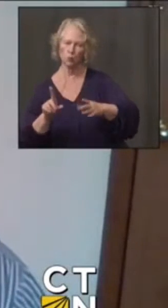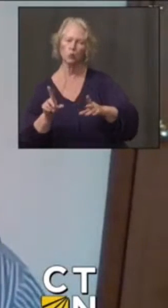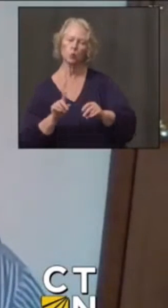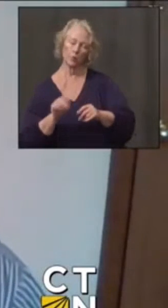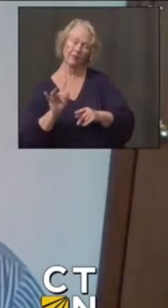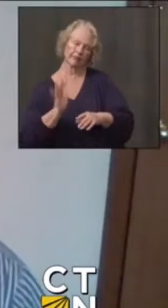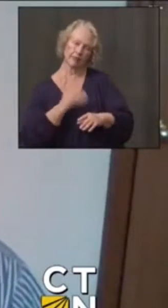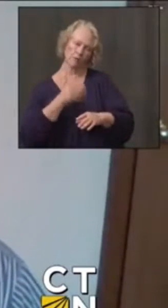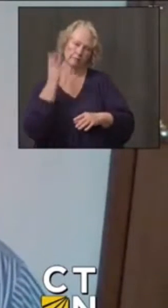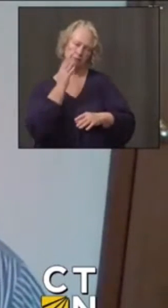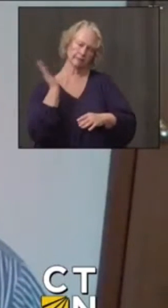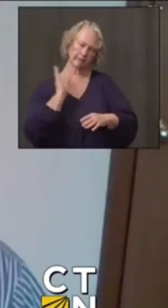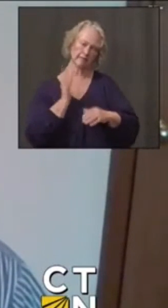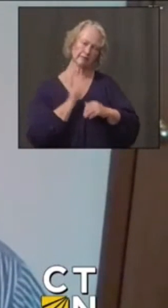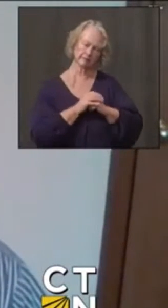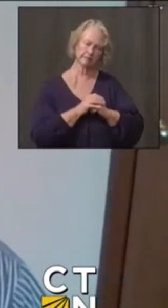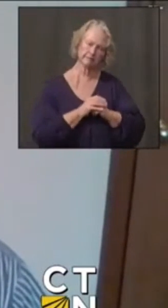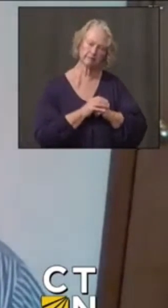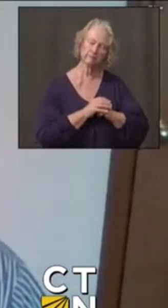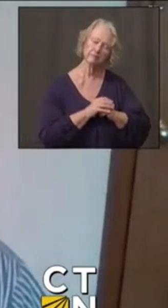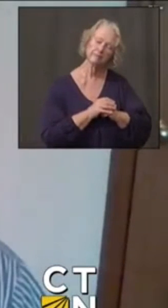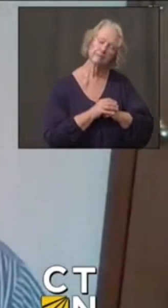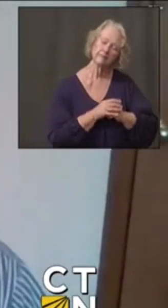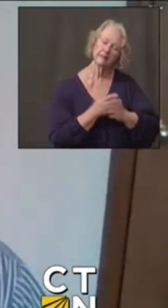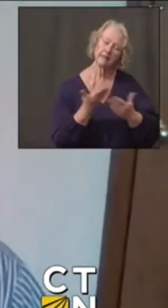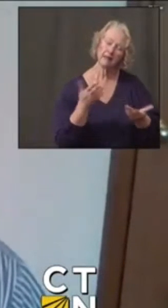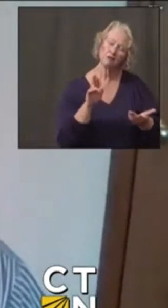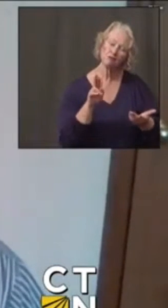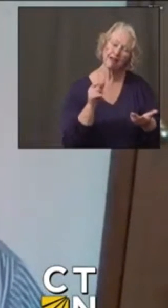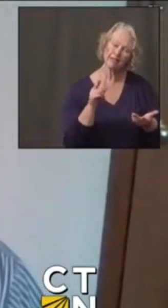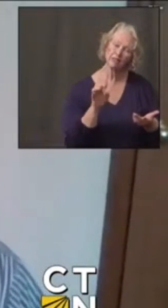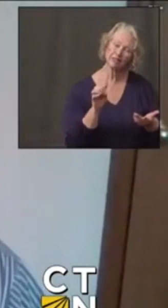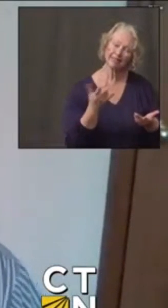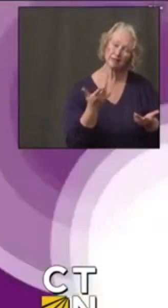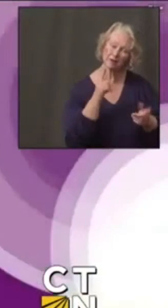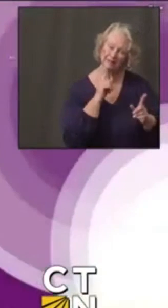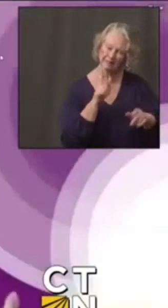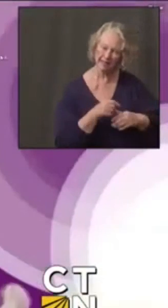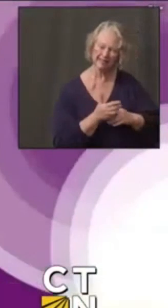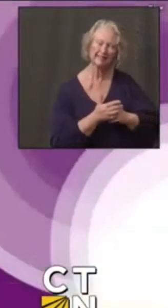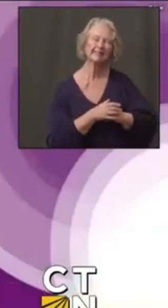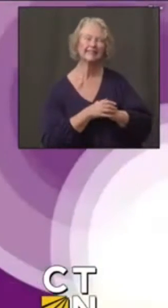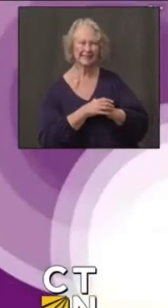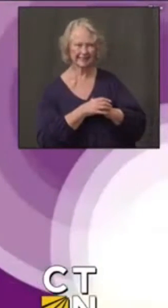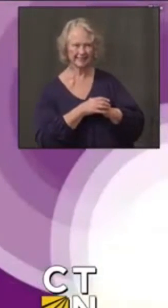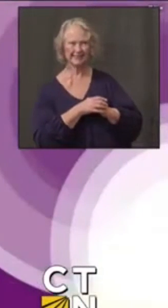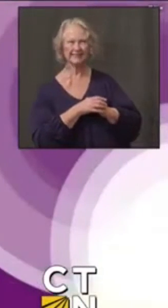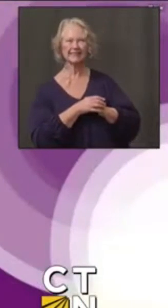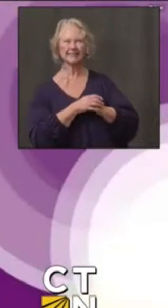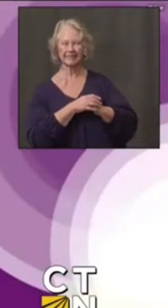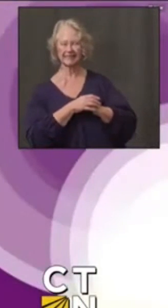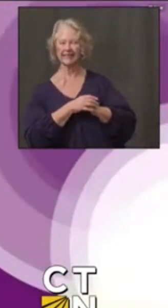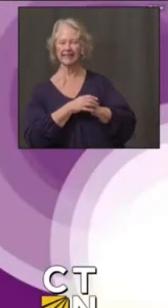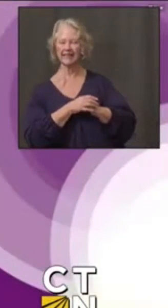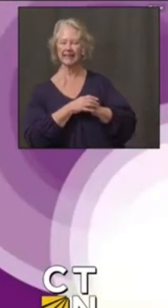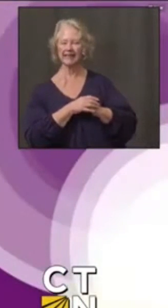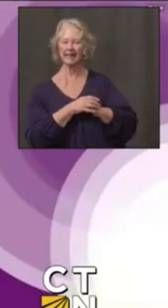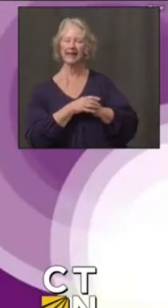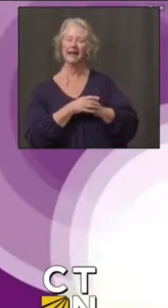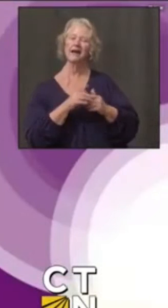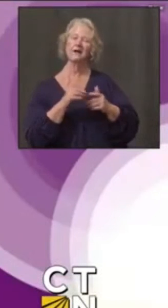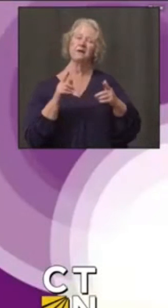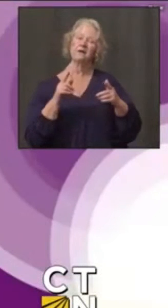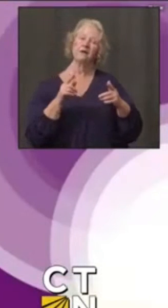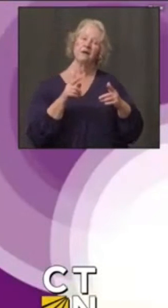the past. Perhaps Reggie would like to comment. Yeah, so once the baton is sort of passed